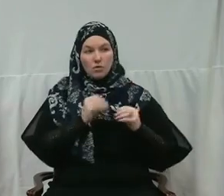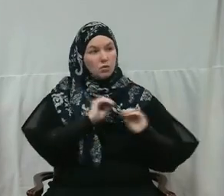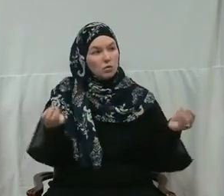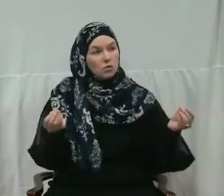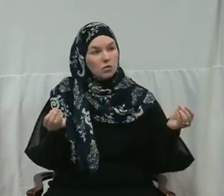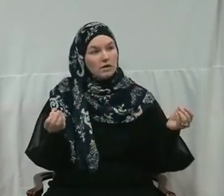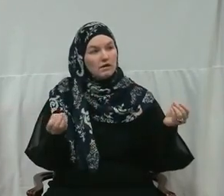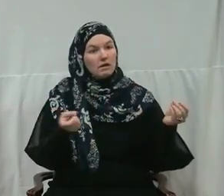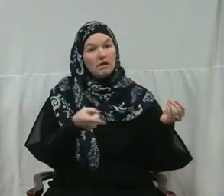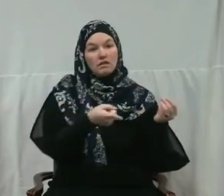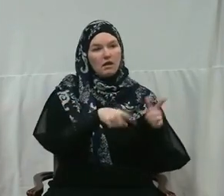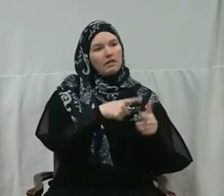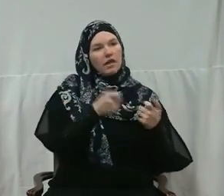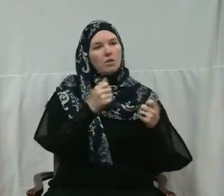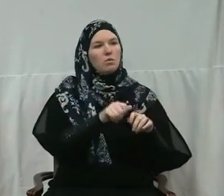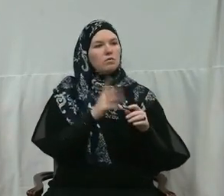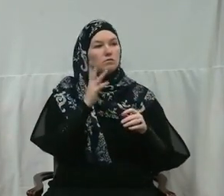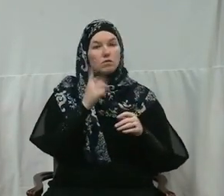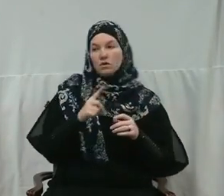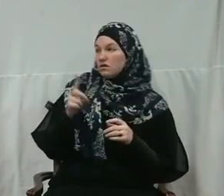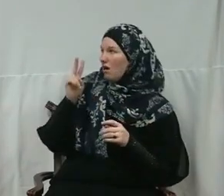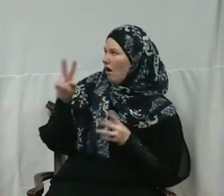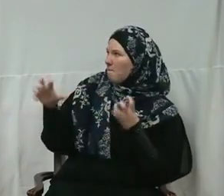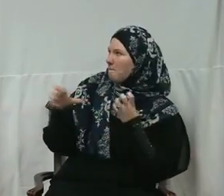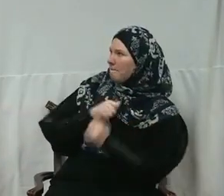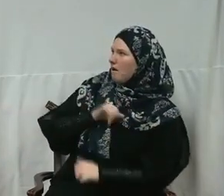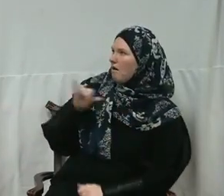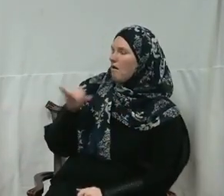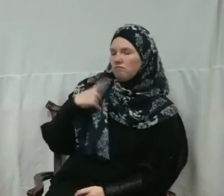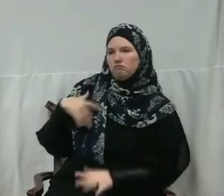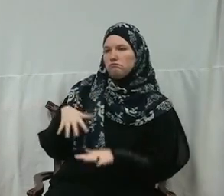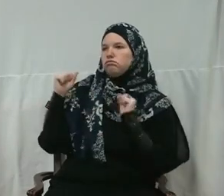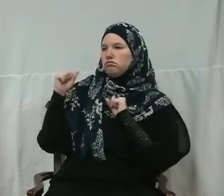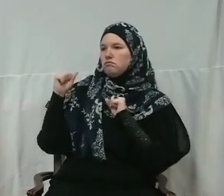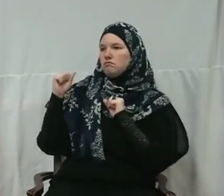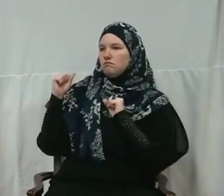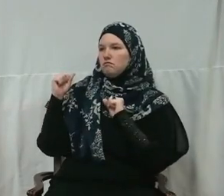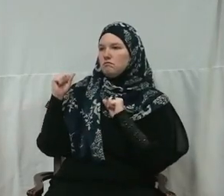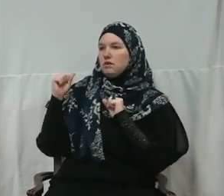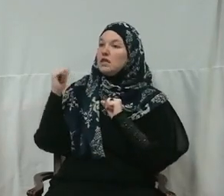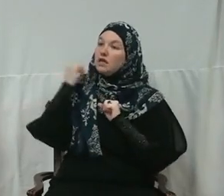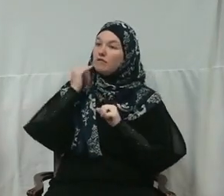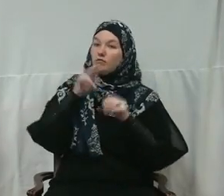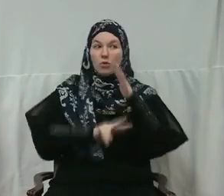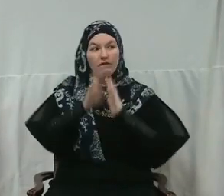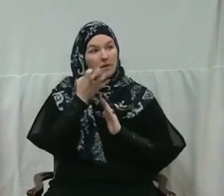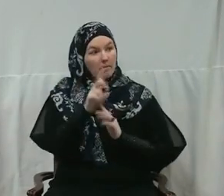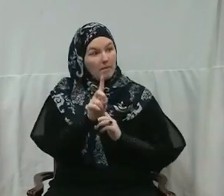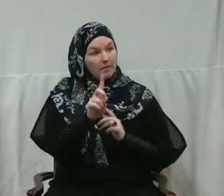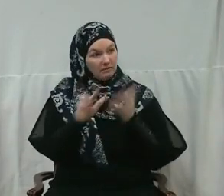have dispersed and left you behind. They would have gone away, they would have left Islam, they would have left the